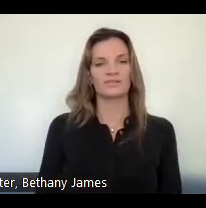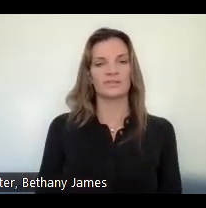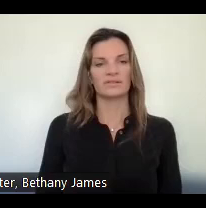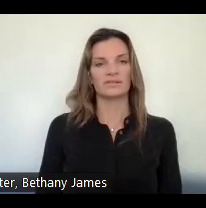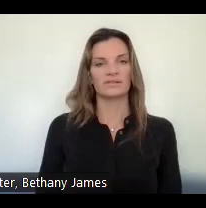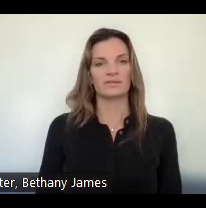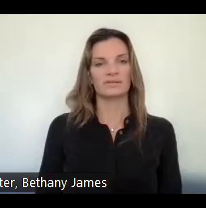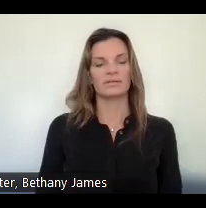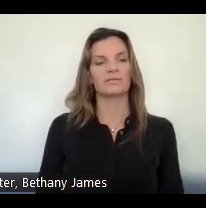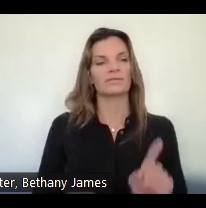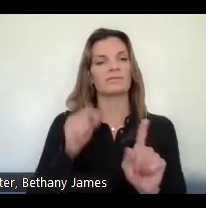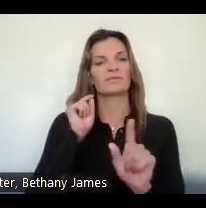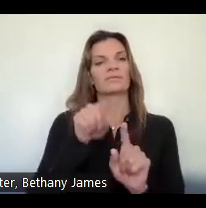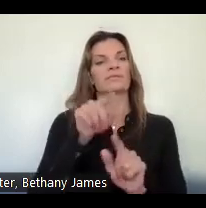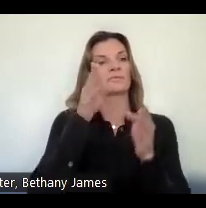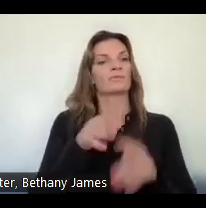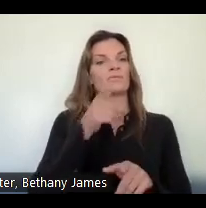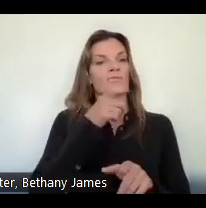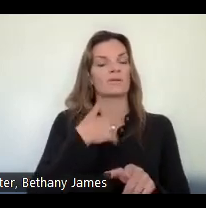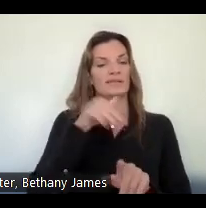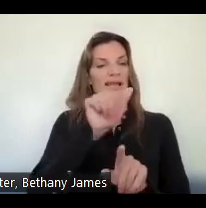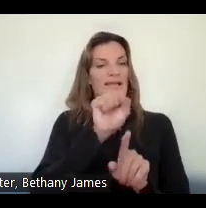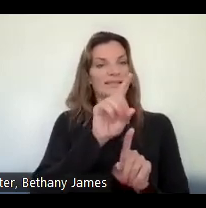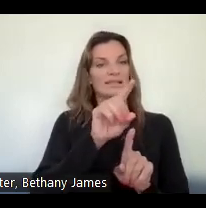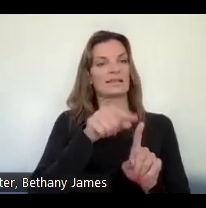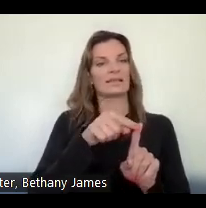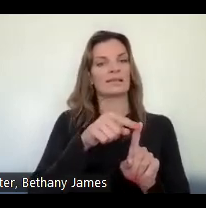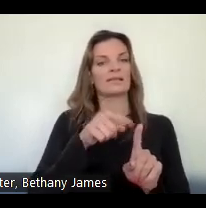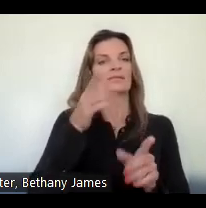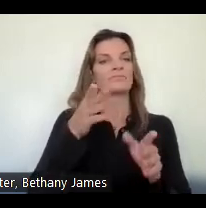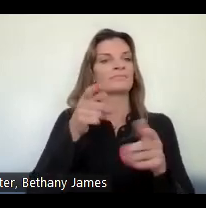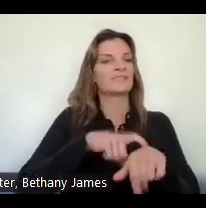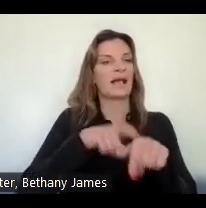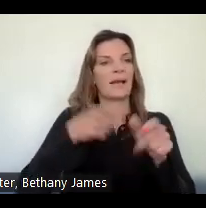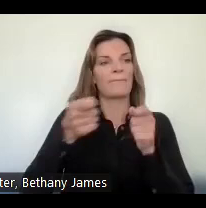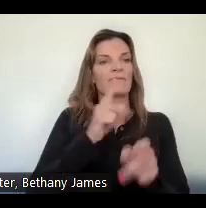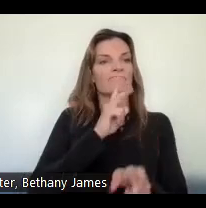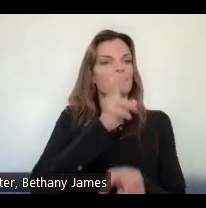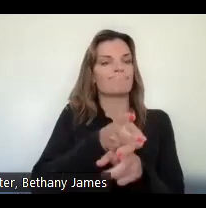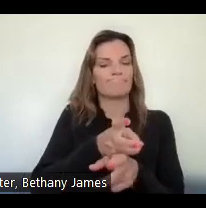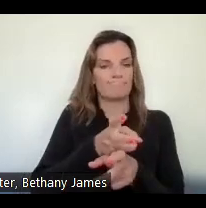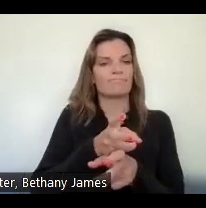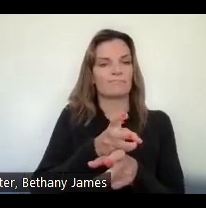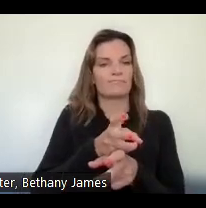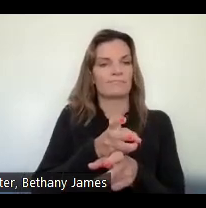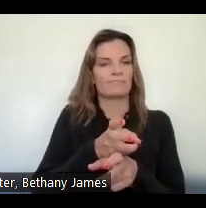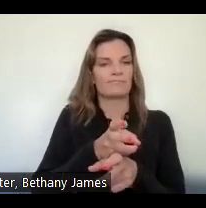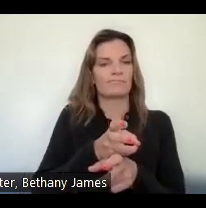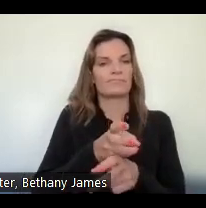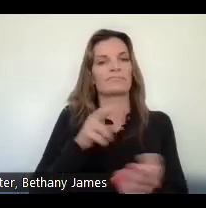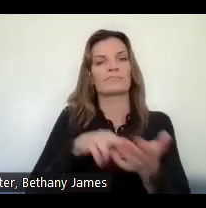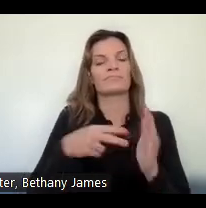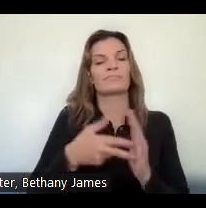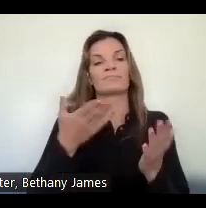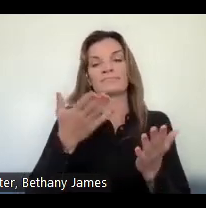All right, individuals with ASD may have difficulty with managing their time, which can then affect their ability to set aside an appropriate amount of